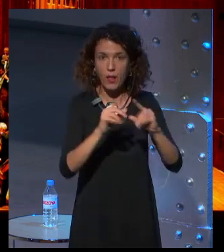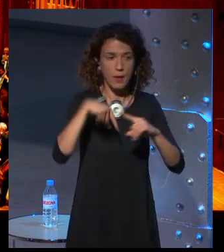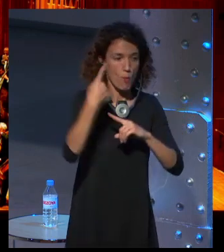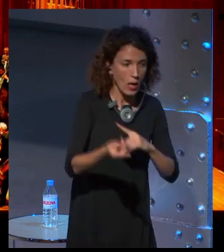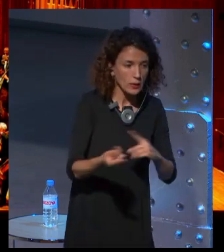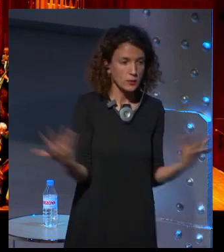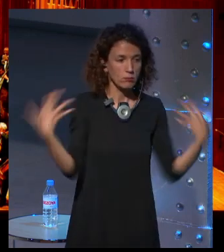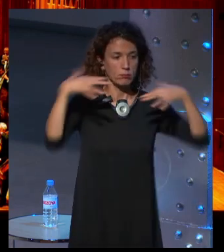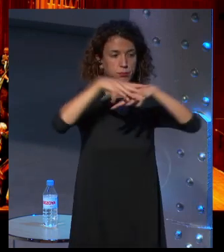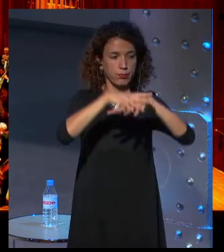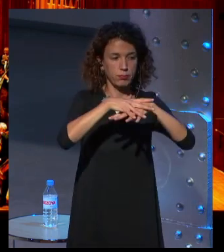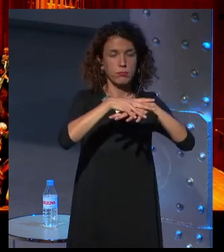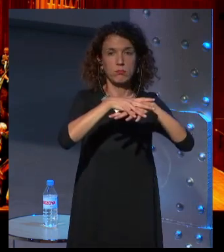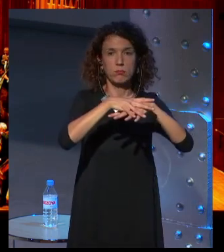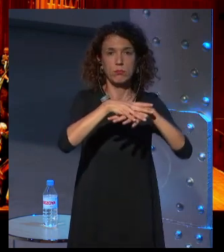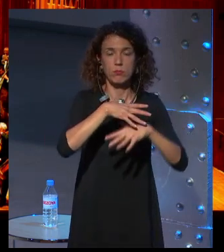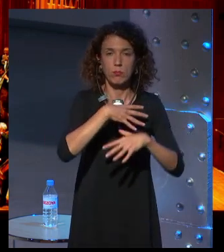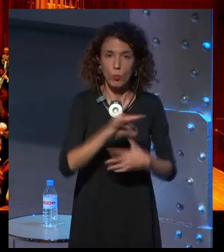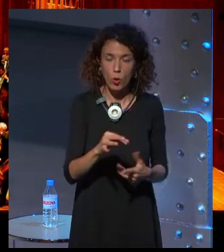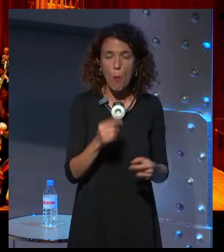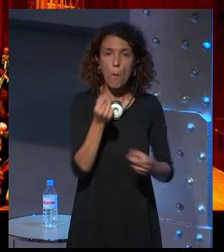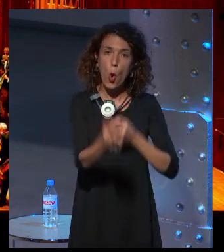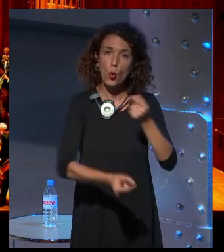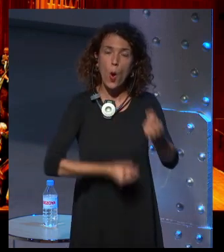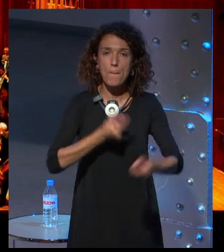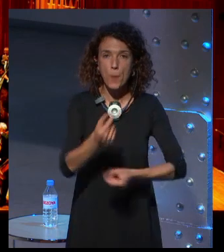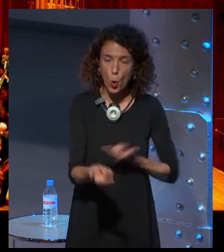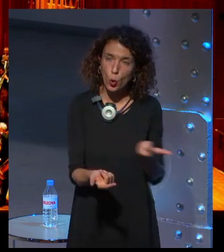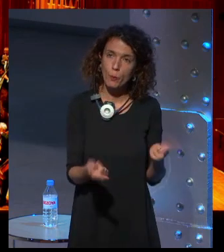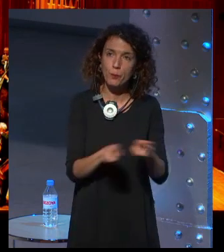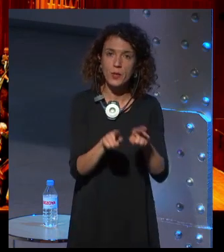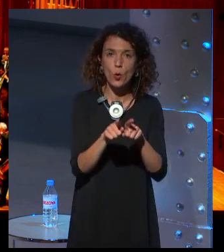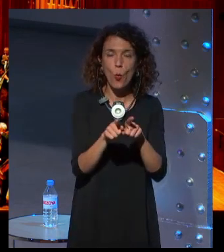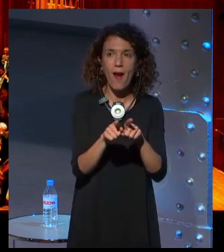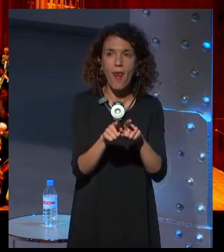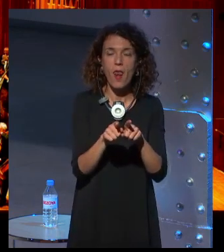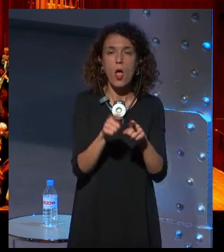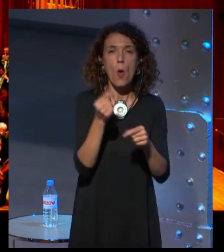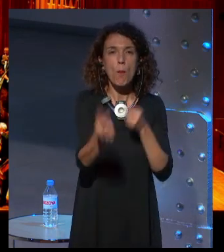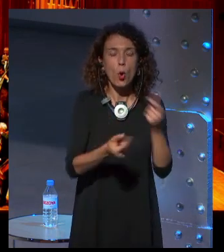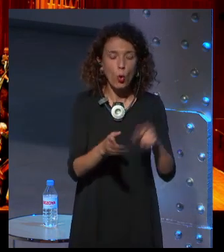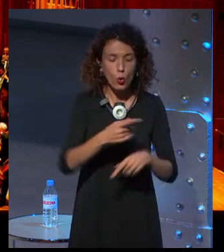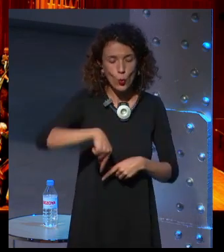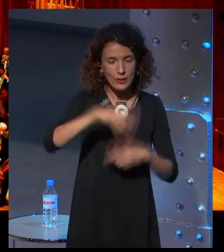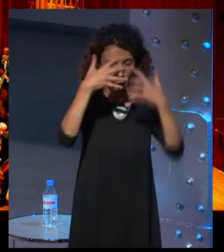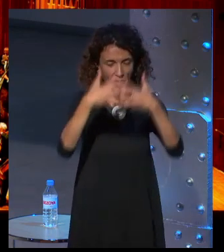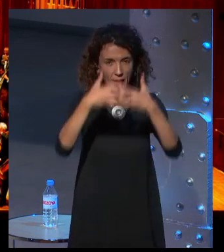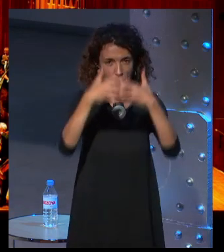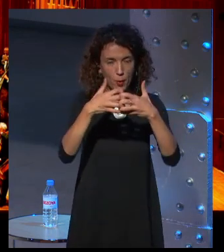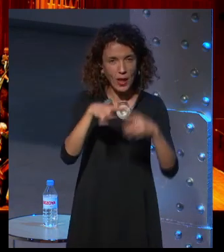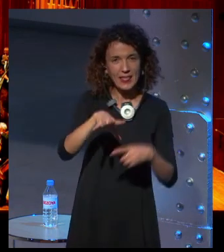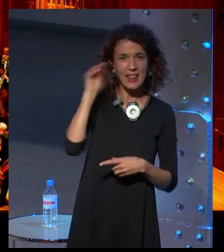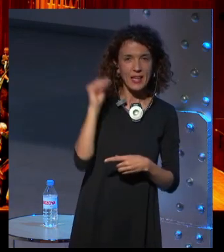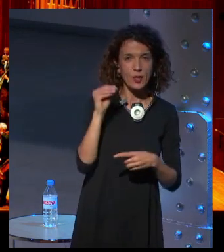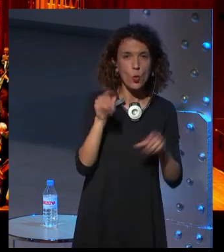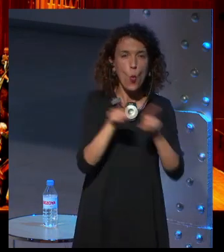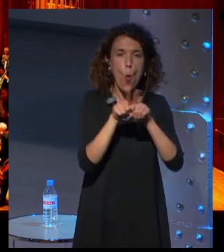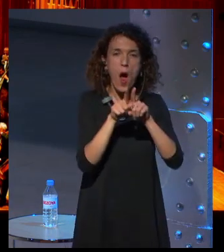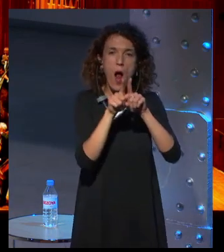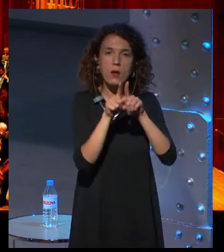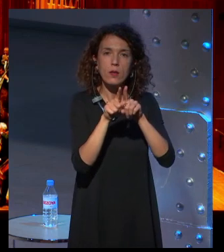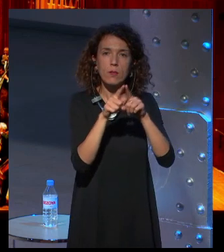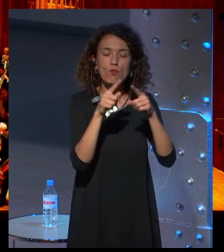is figuring out bit by bit what those notes are through millions of pieces of data, incredible